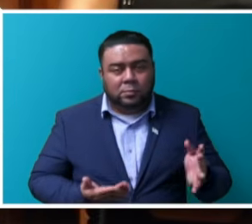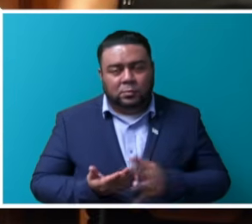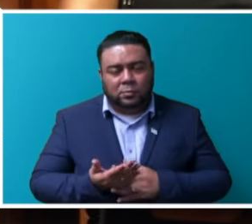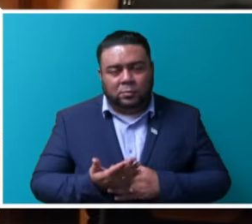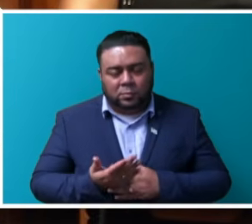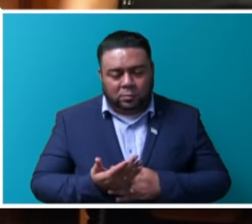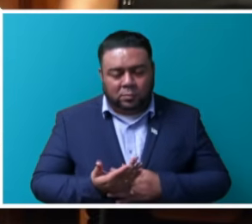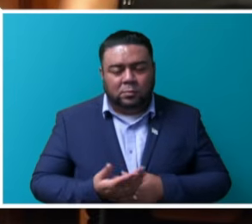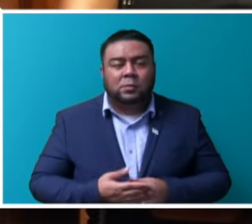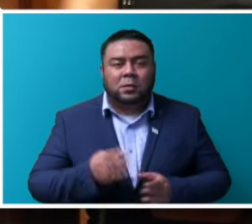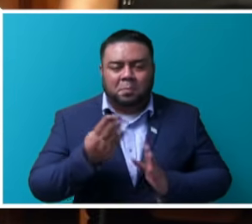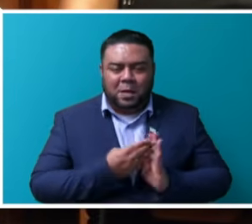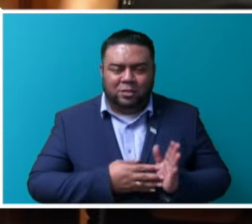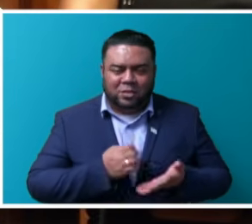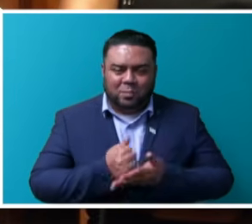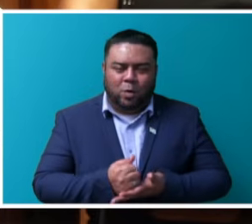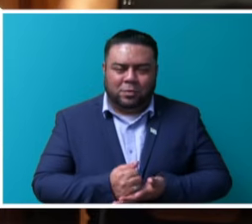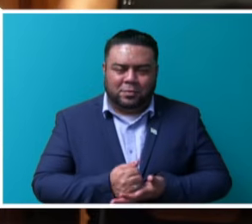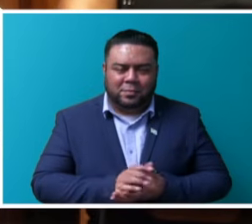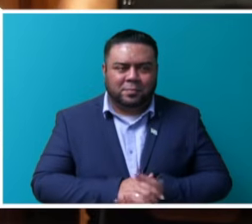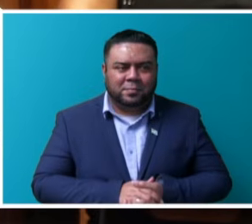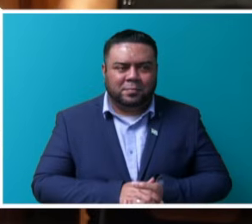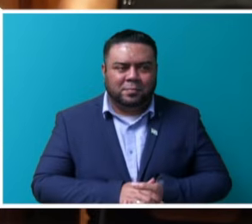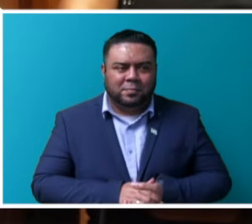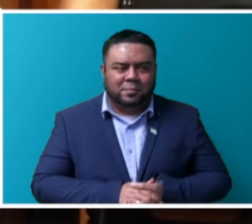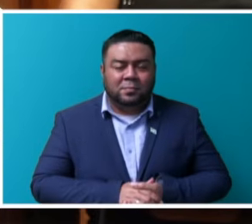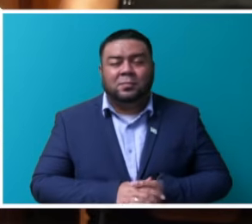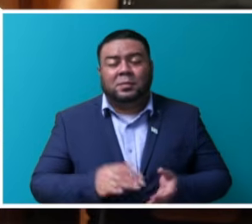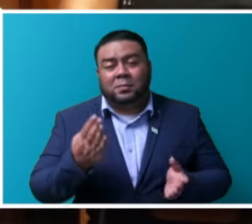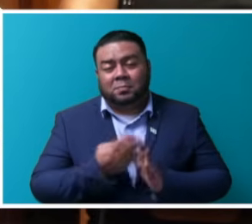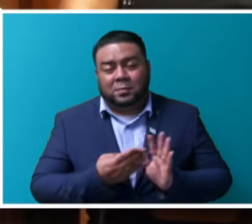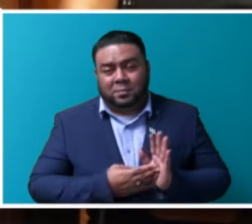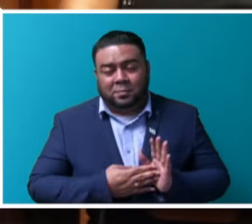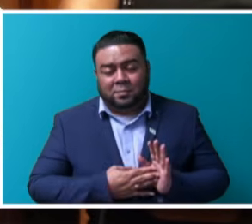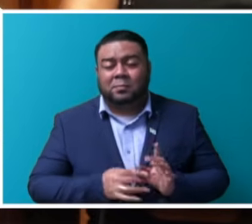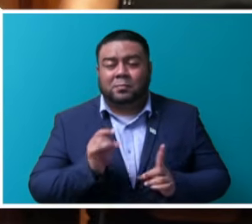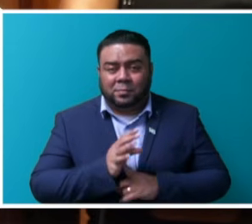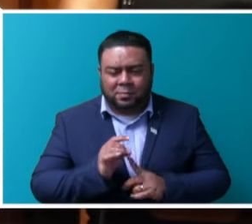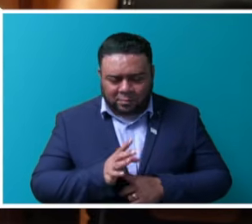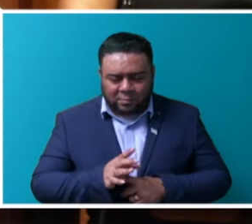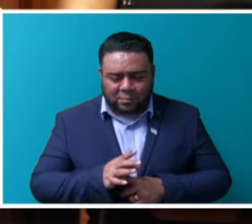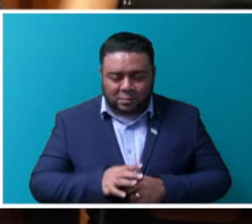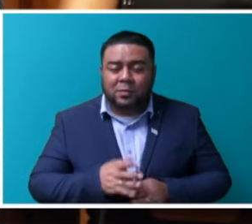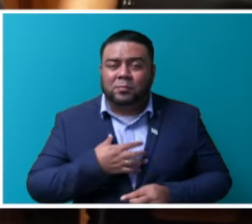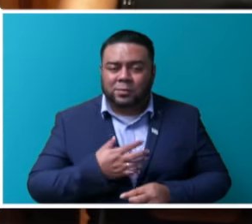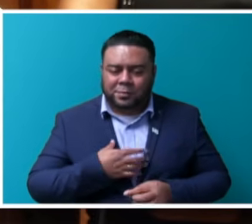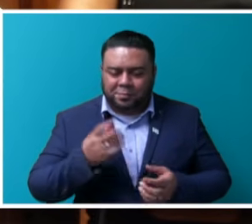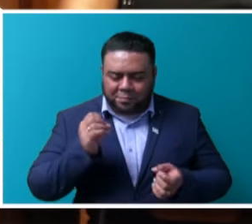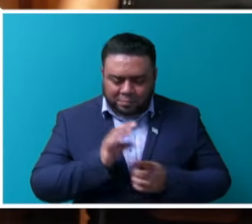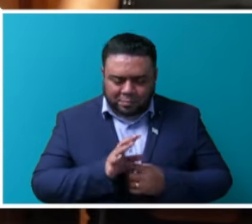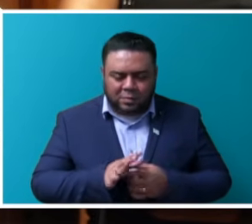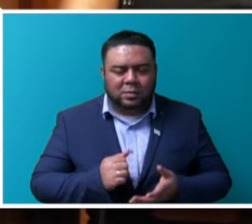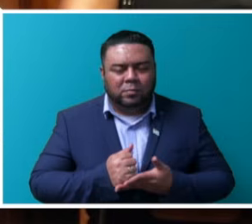innovative budget support program. While as the budget support financing is important, more critically, the program has